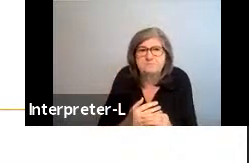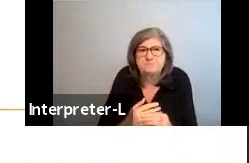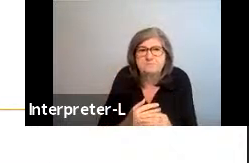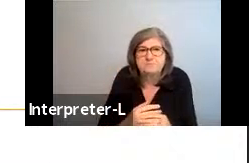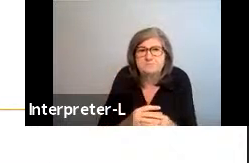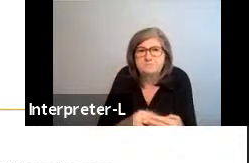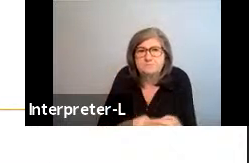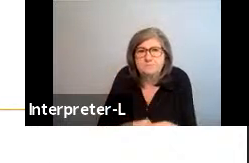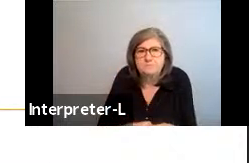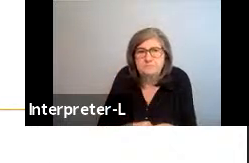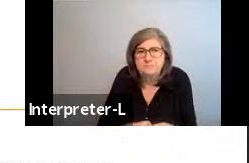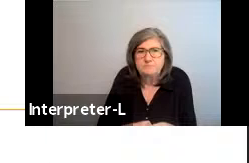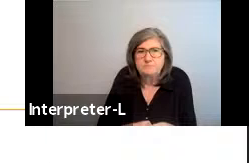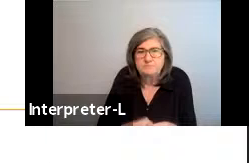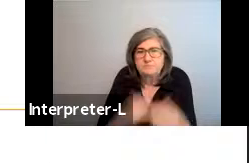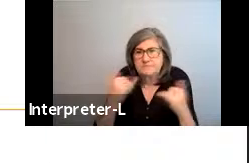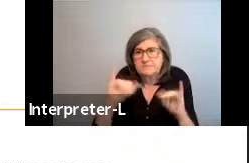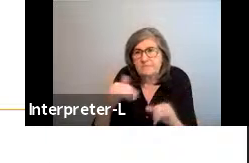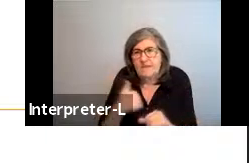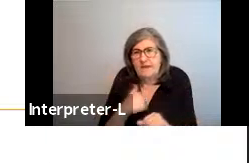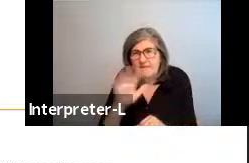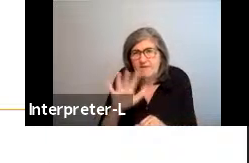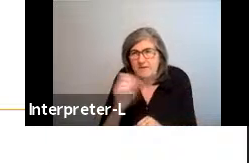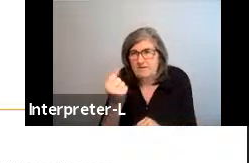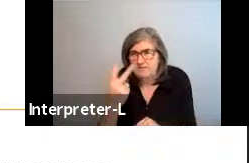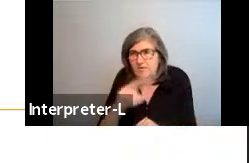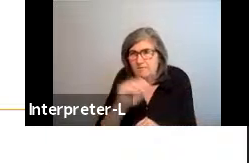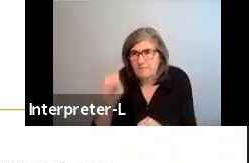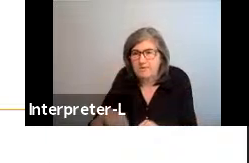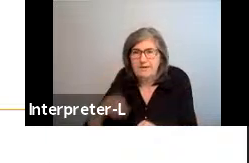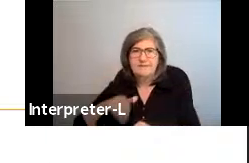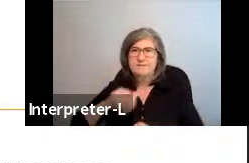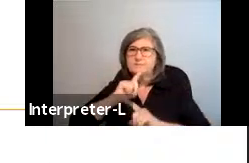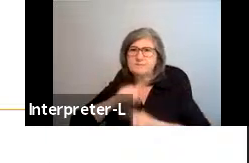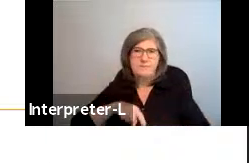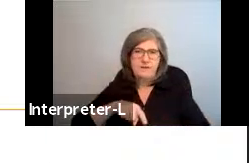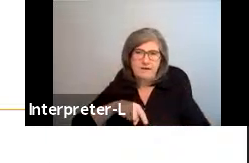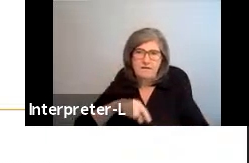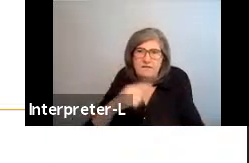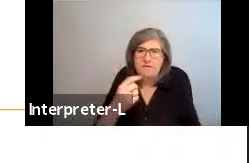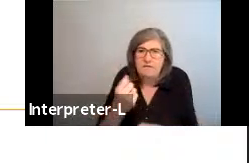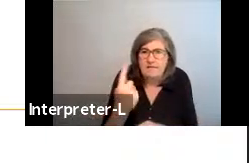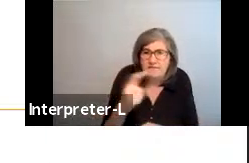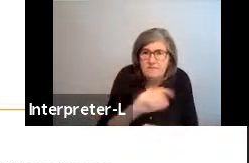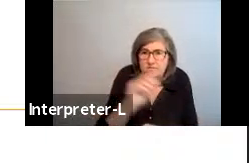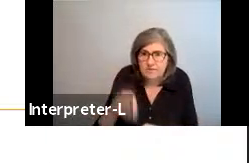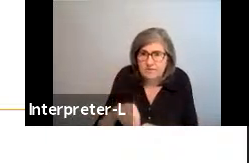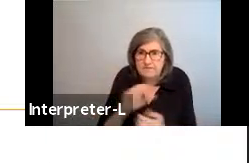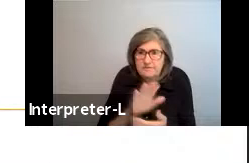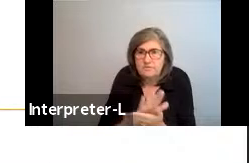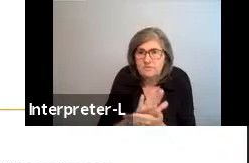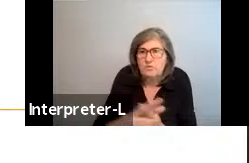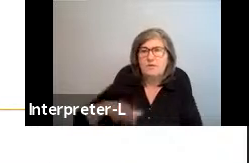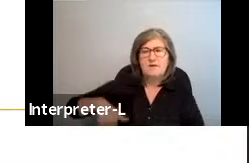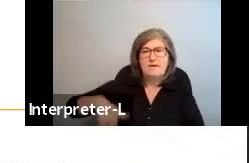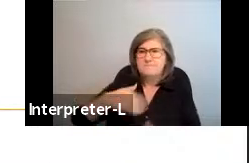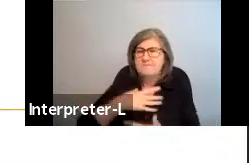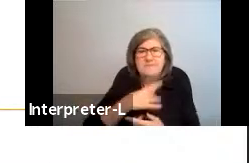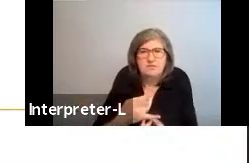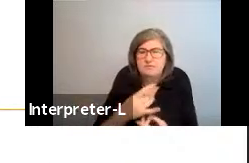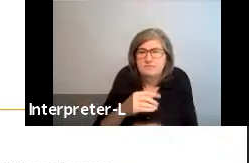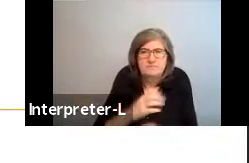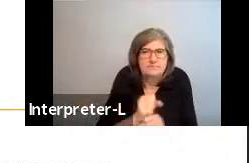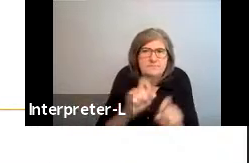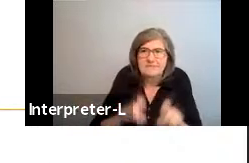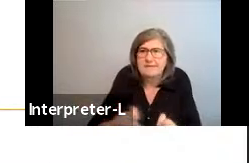still have about 12% not responding, and about 11% of our schools not yet interested in